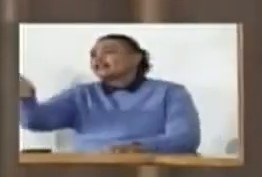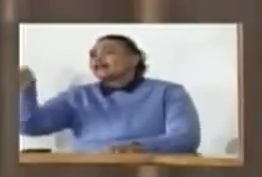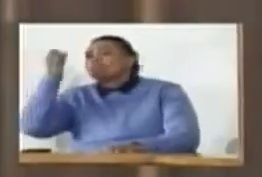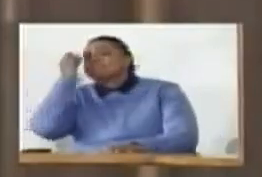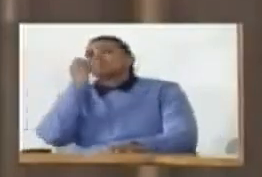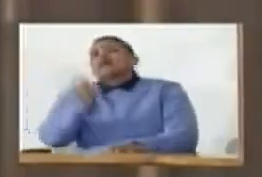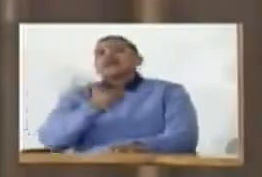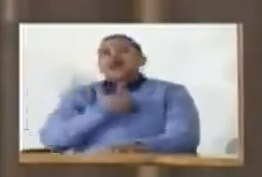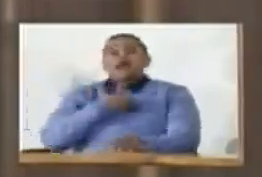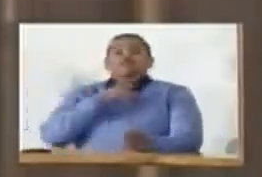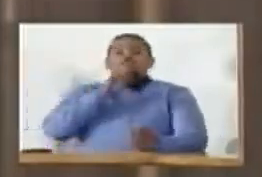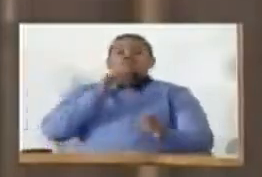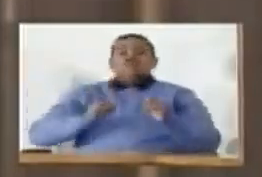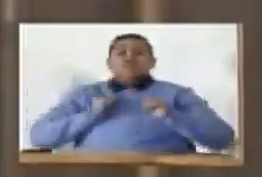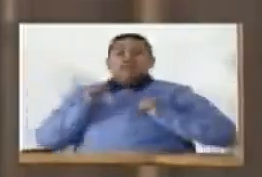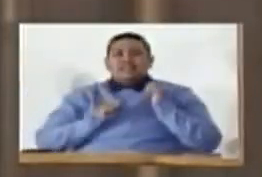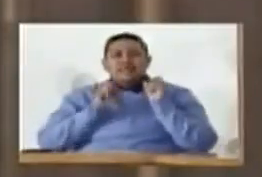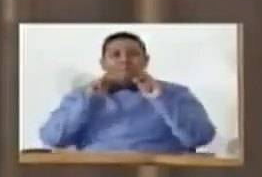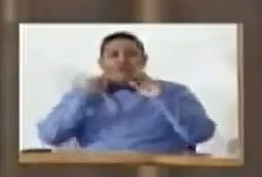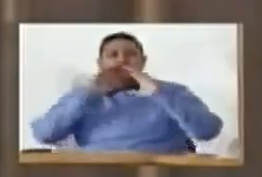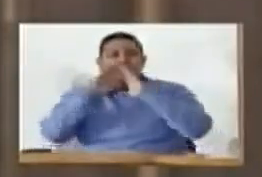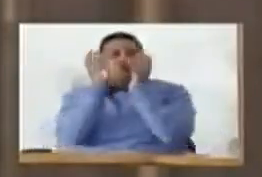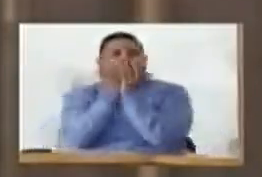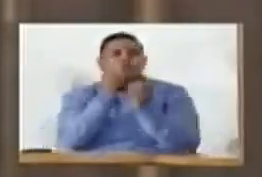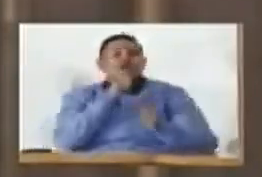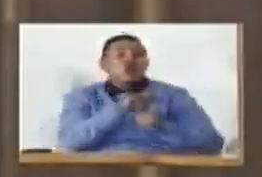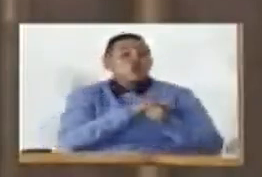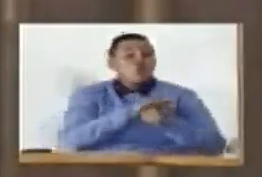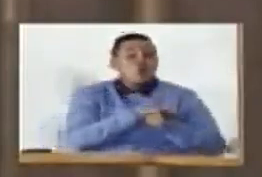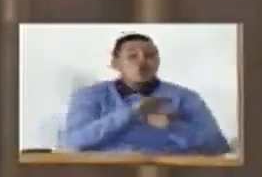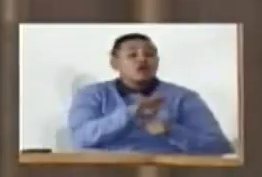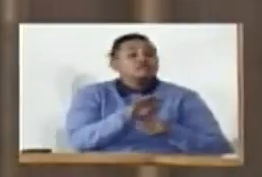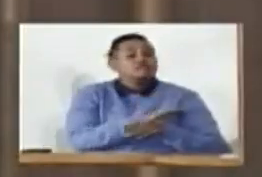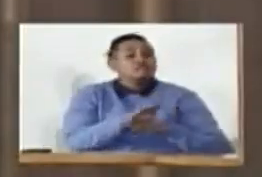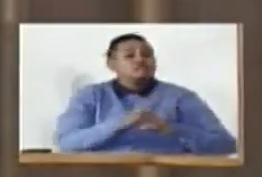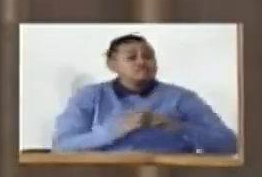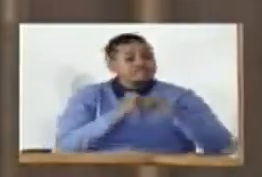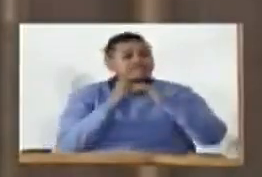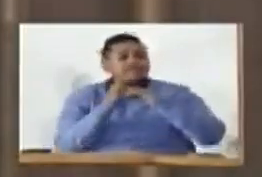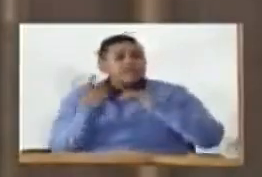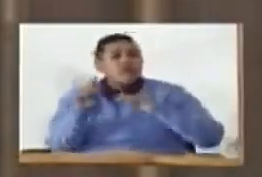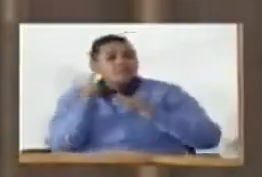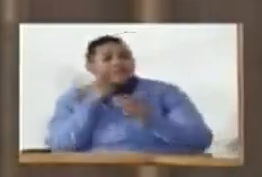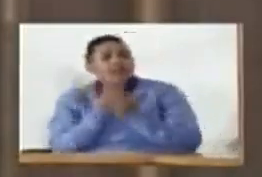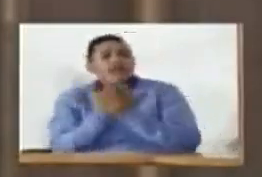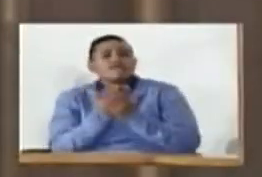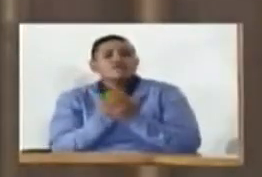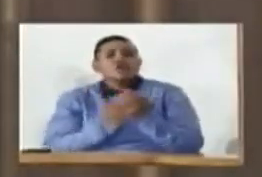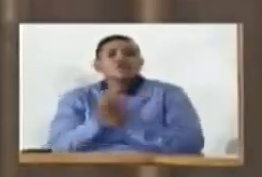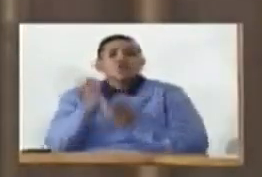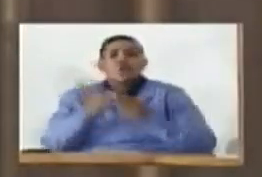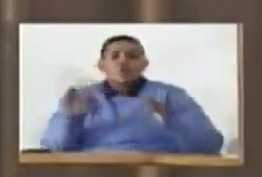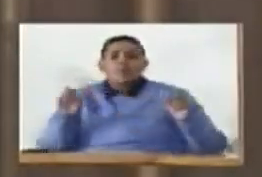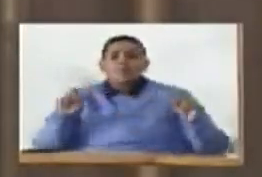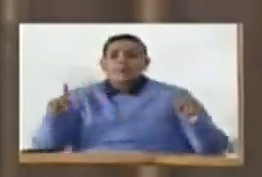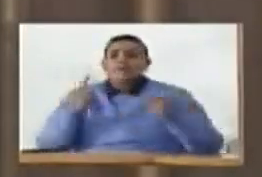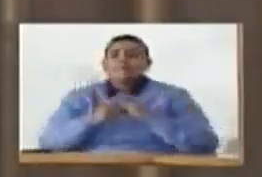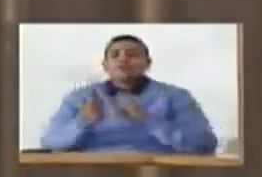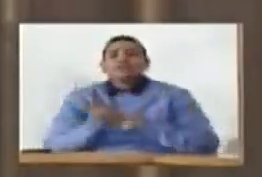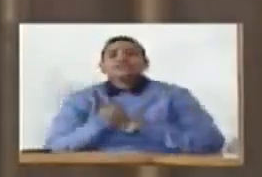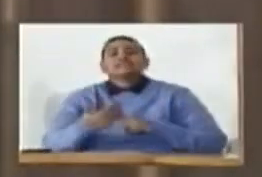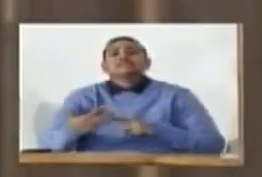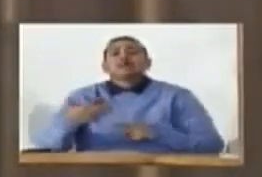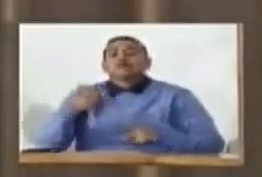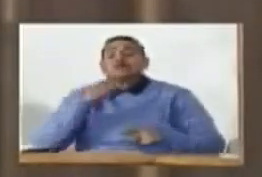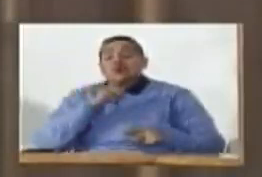The revitalization of the global and local industries is to be evidenced by the reopening and expansion